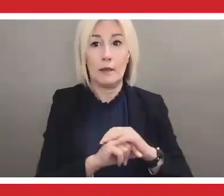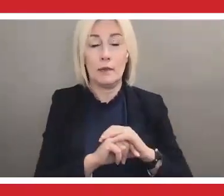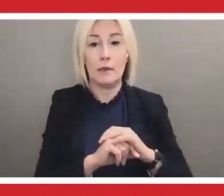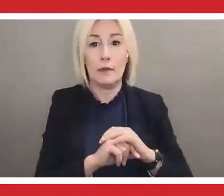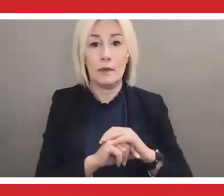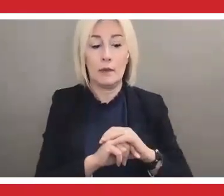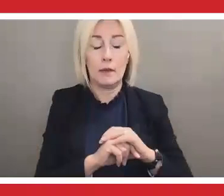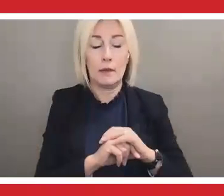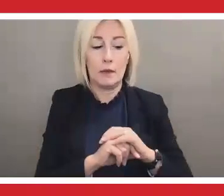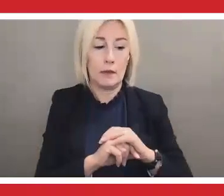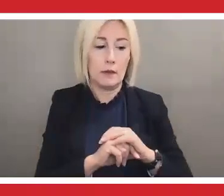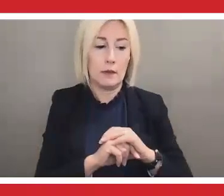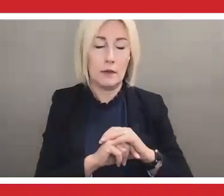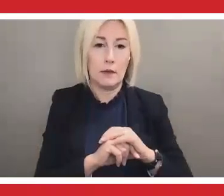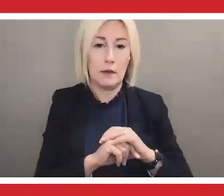really,